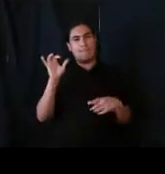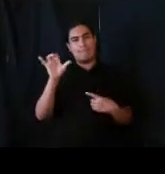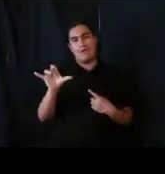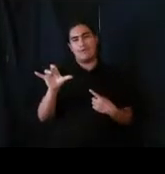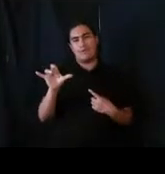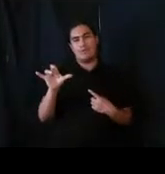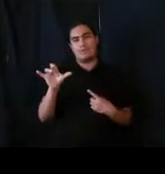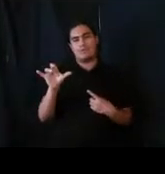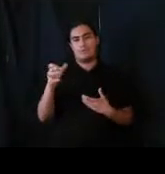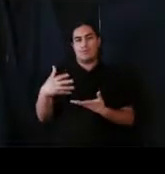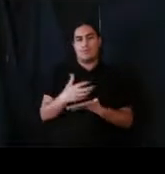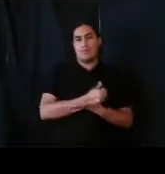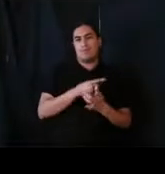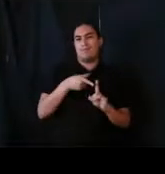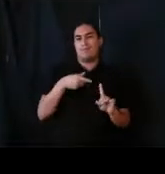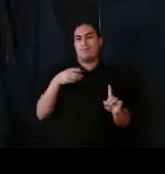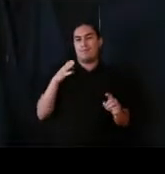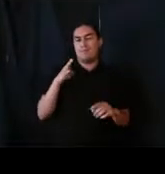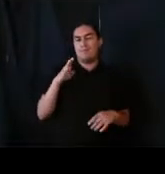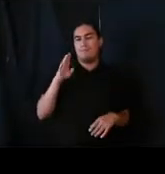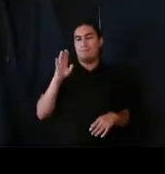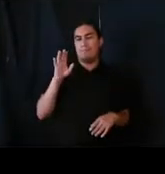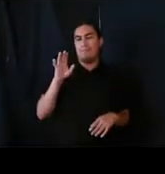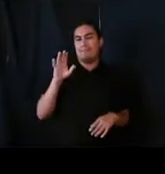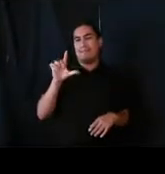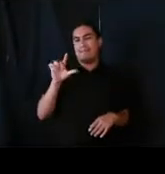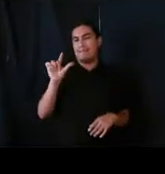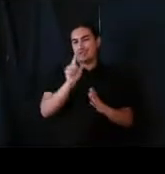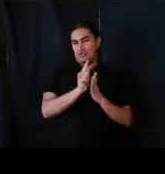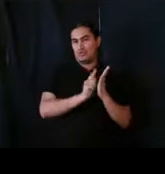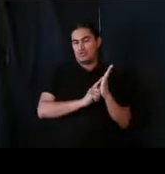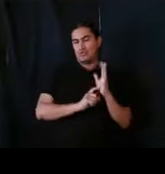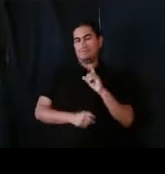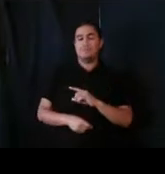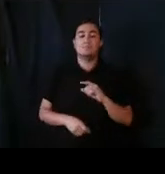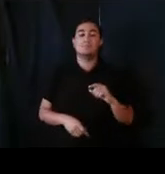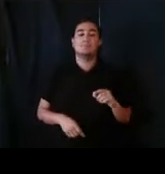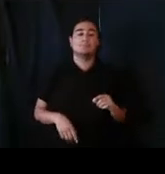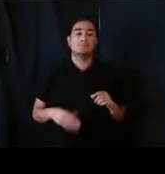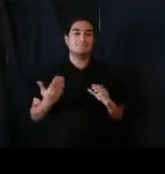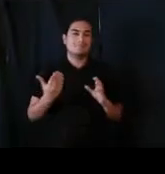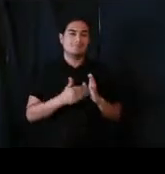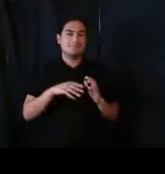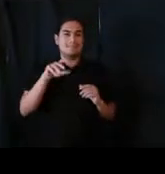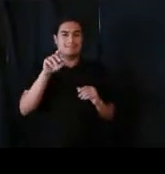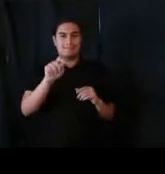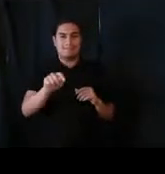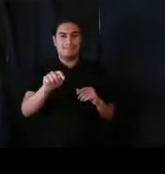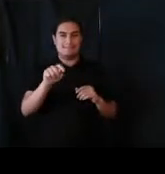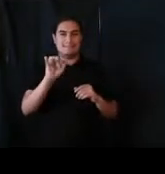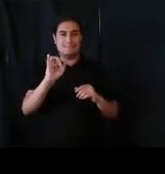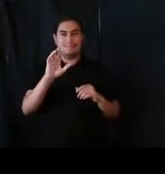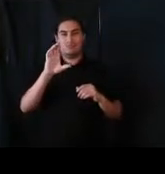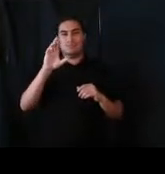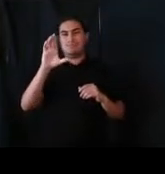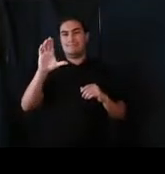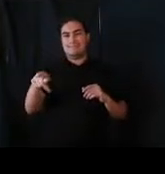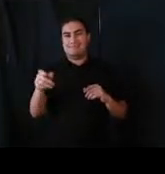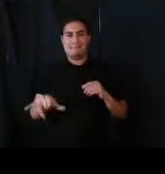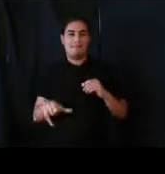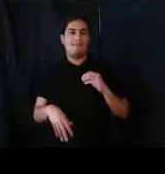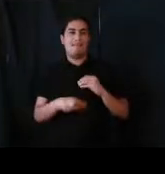allocation and for programming and 3.65 billion dollars in the tircp so that added another four point